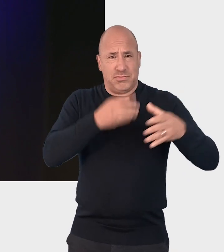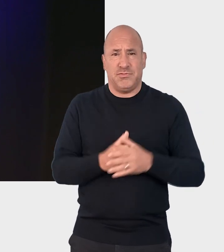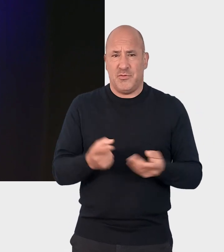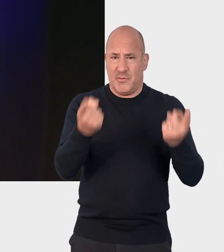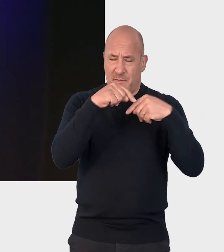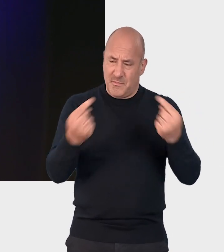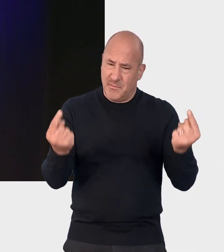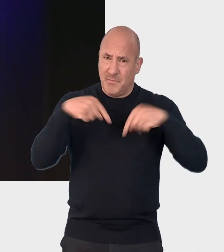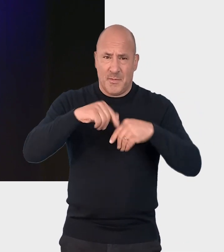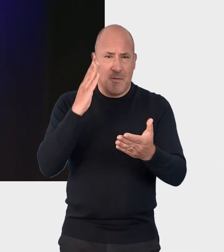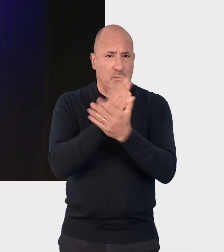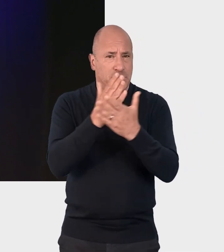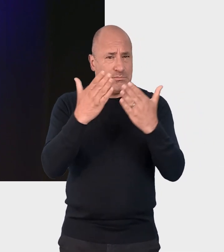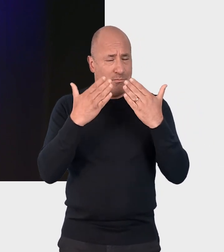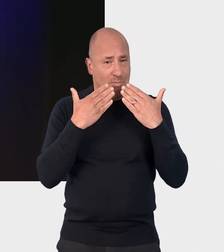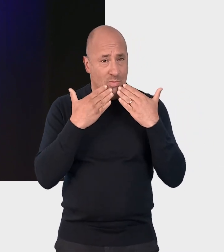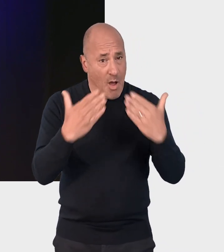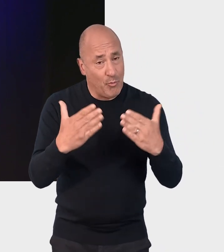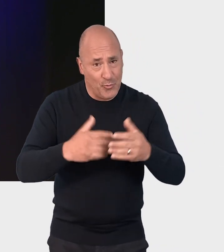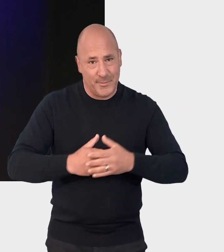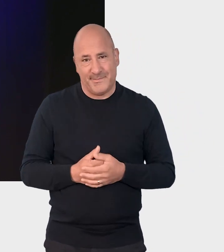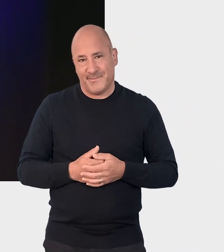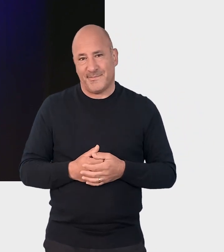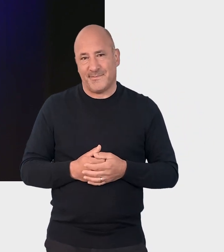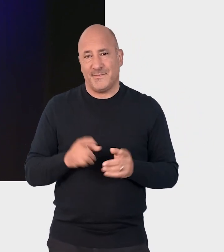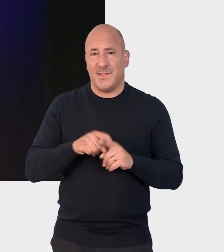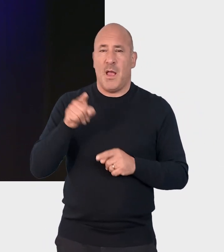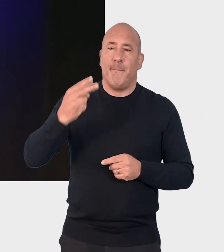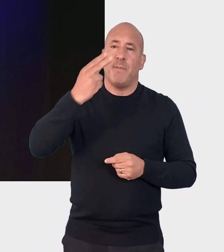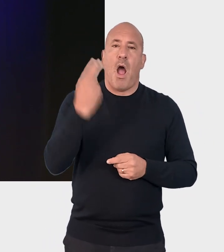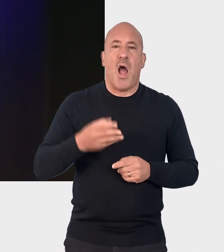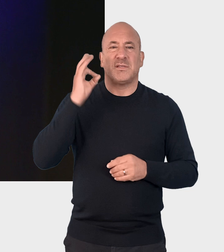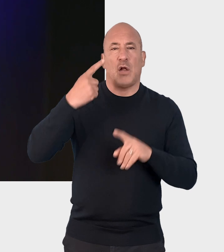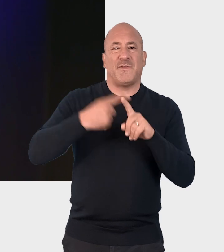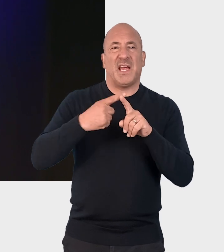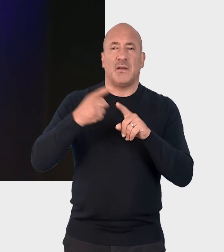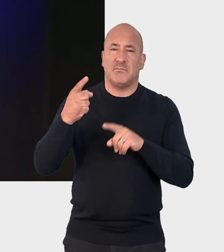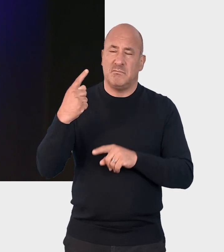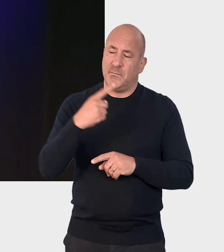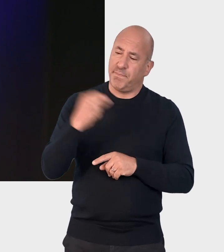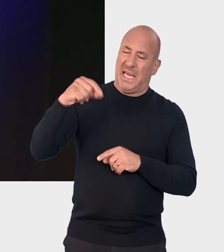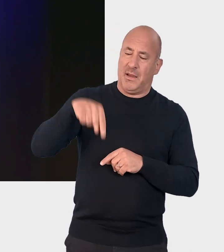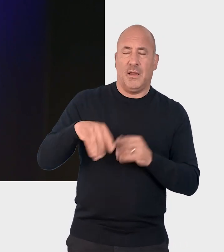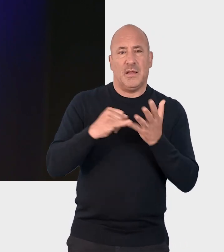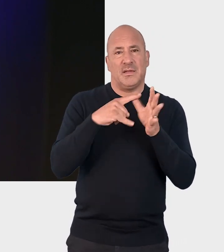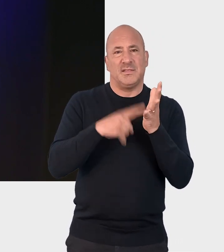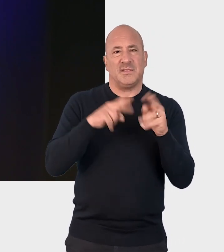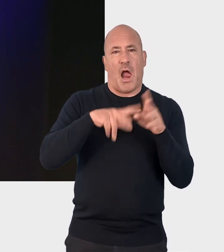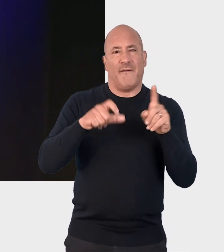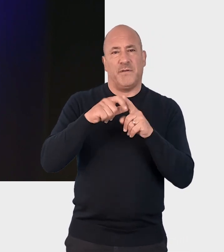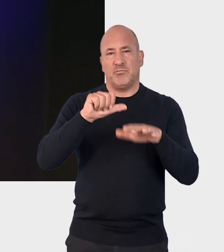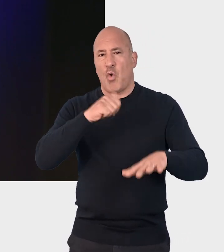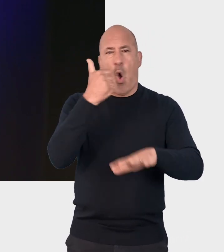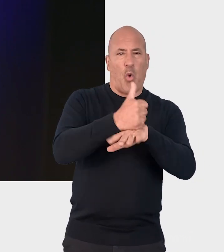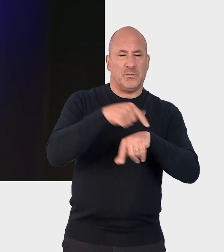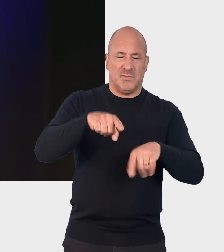of the parts. So thank you so much to all of you for being here today. Thanks to the Arts Council for England for choosing